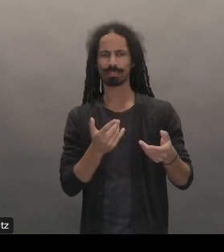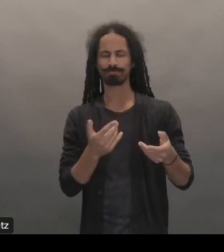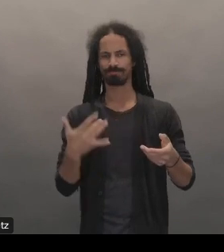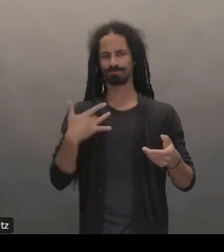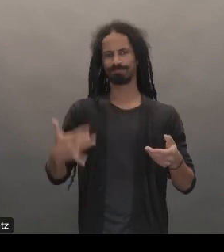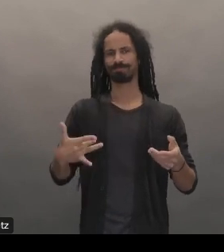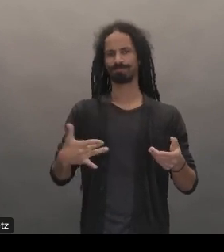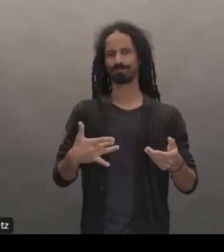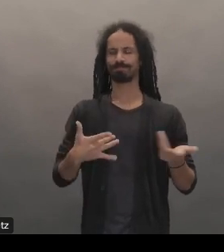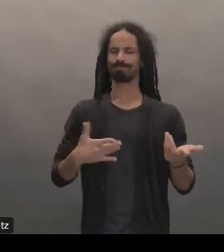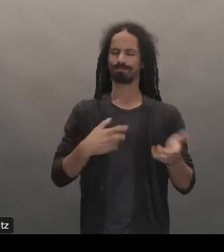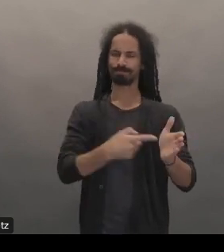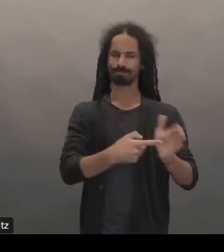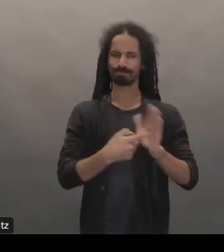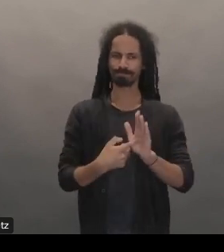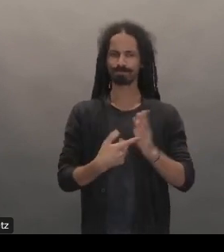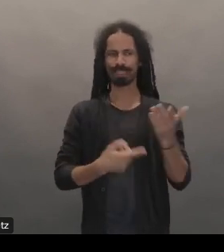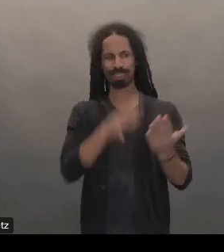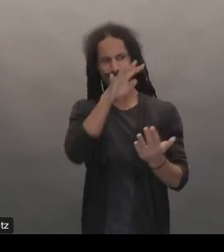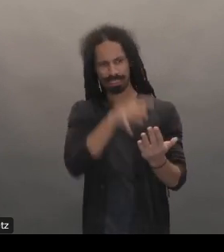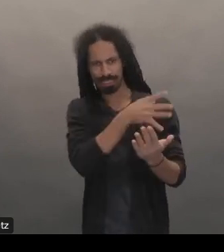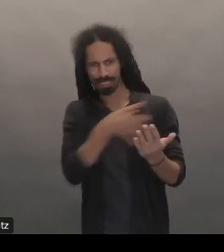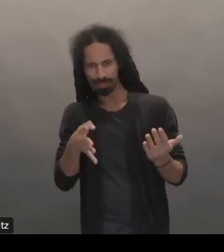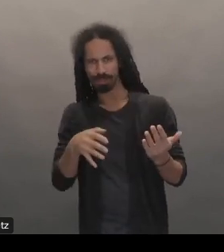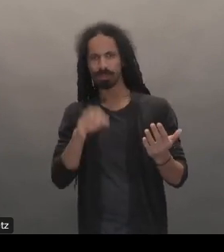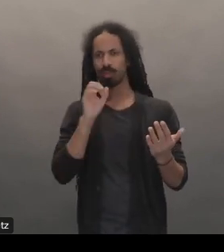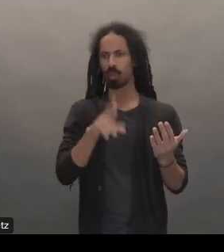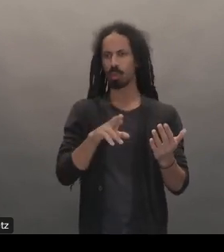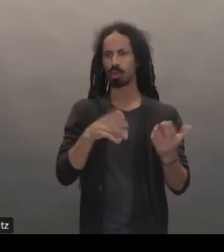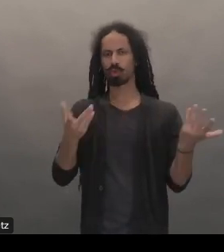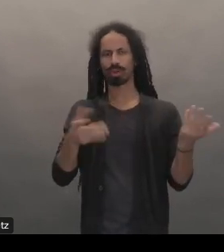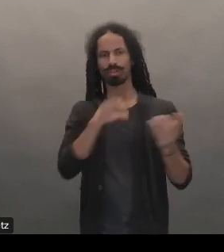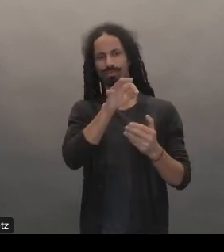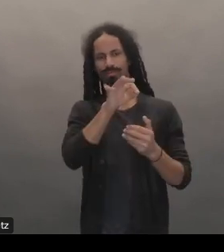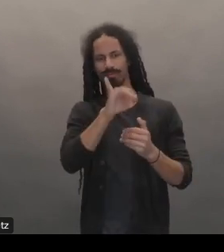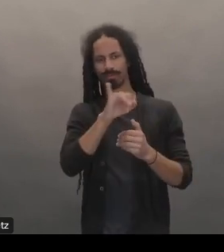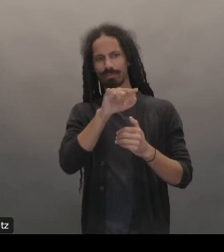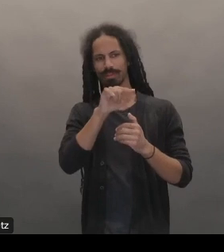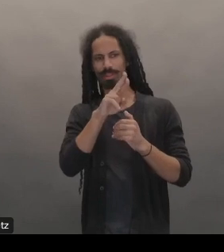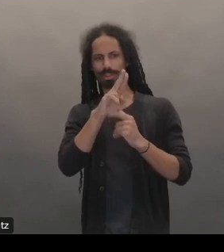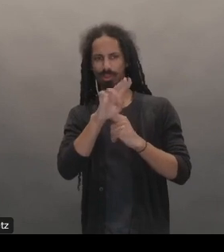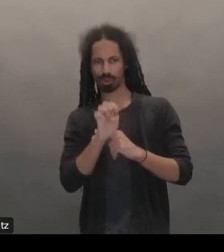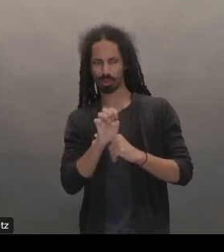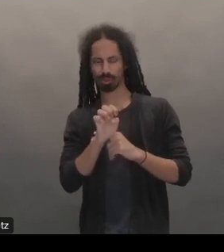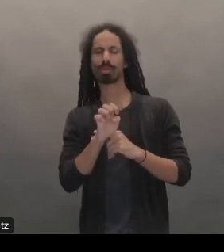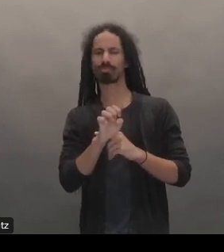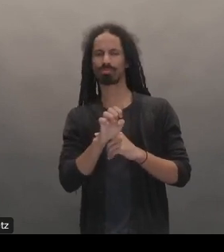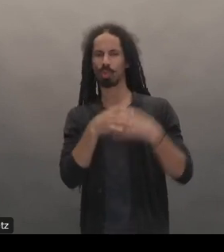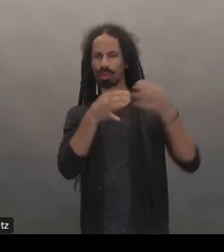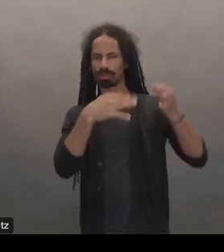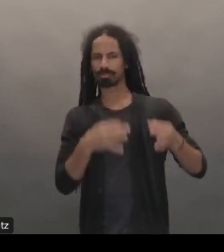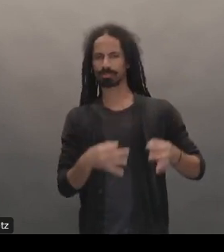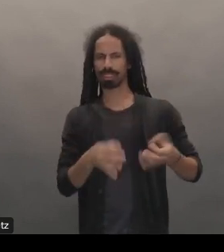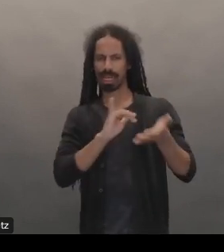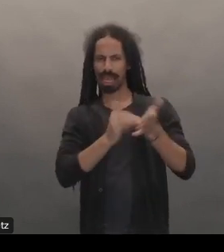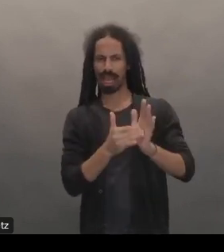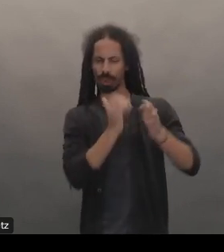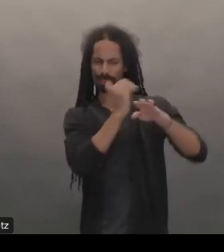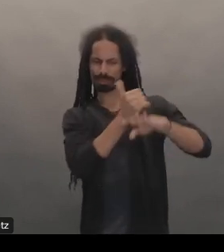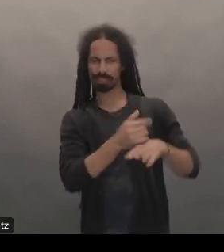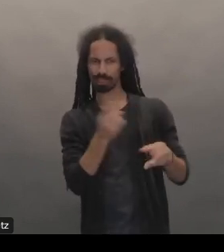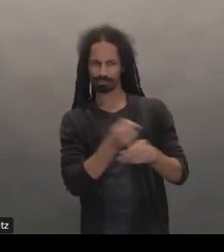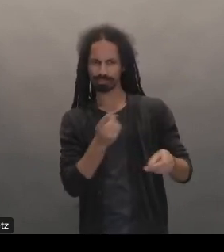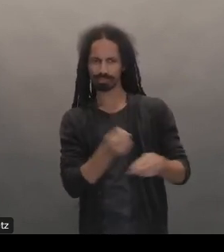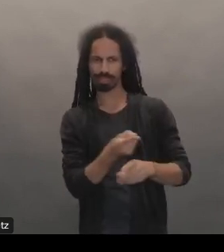necessitate a table or a figure for whatever reason. So we'll go over the formatting of that today in some special cases. And of course,